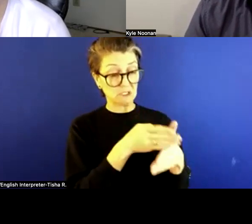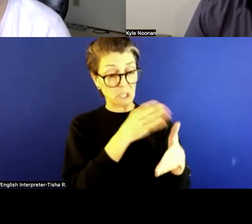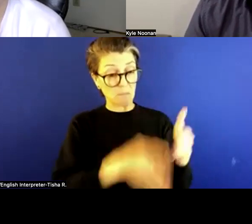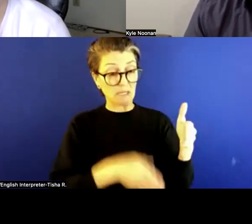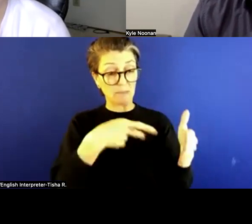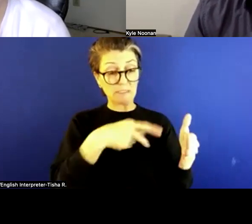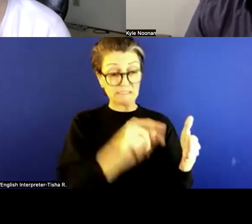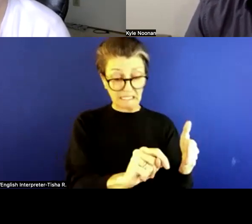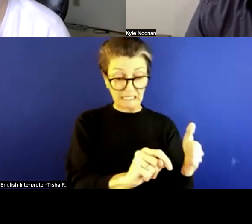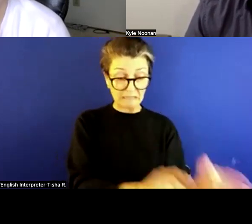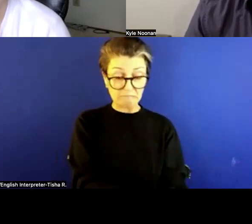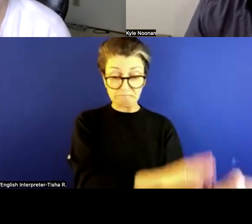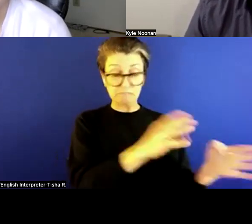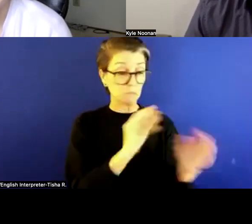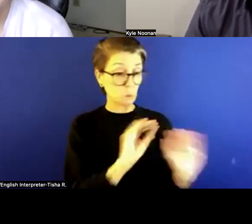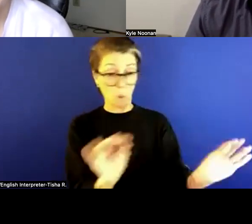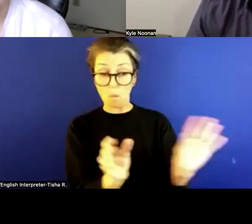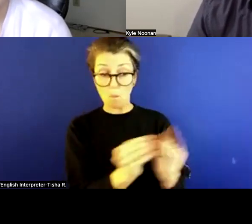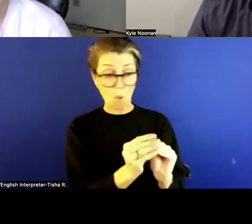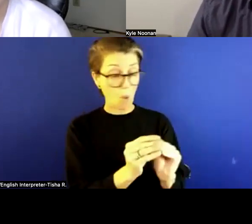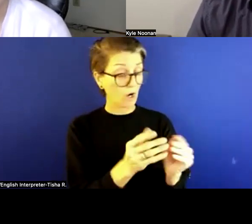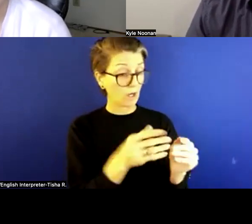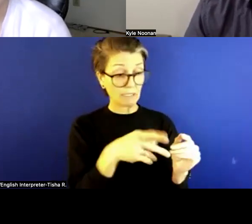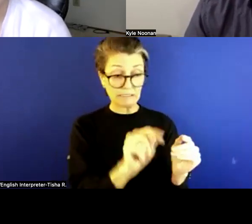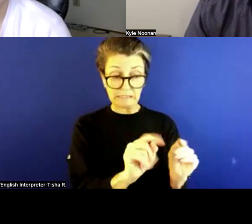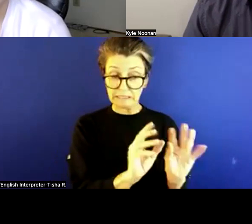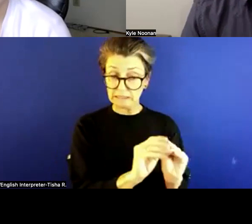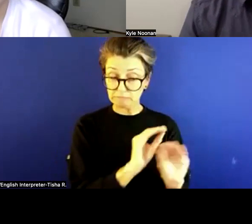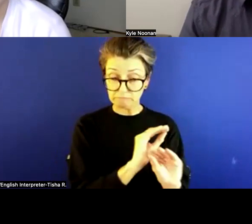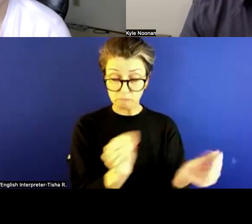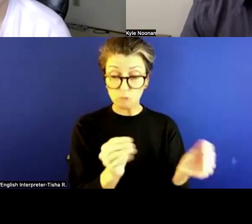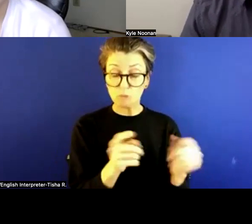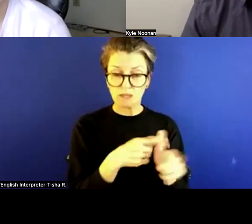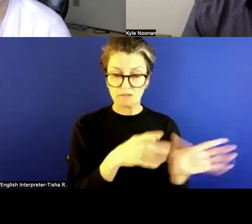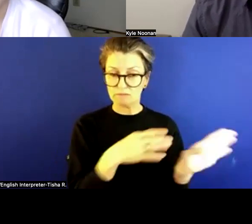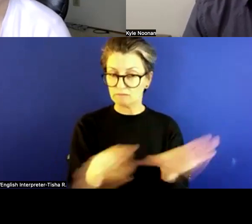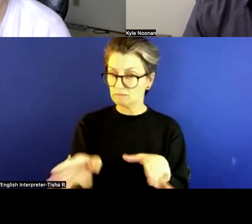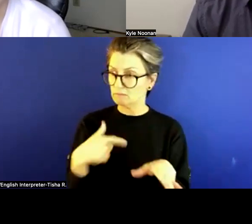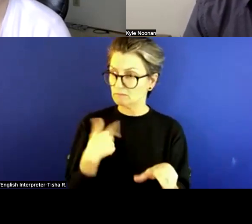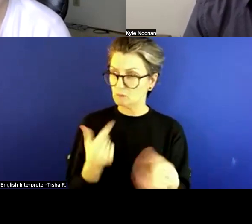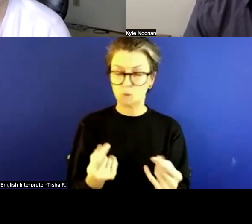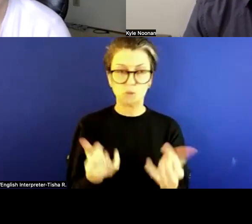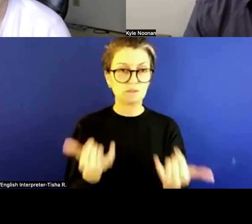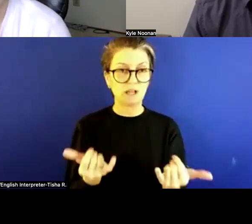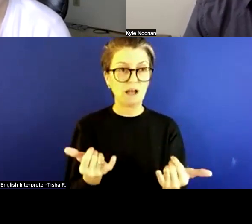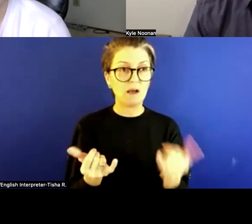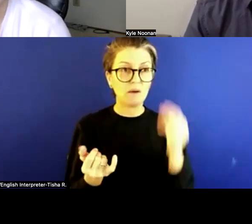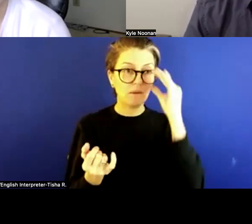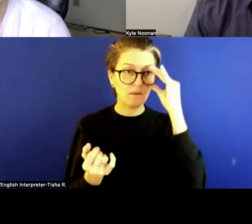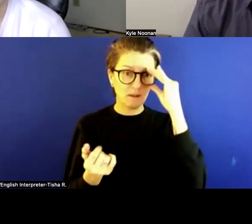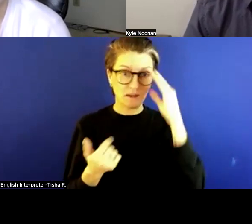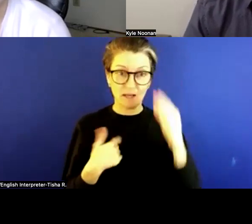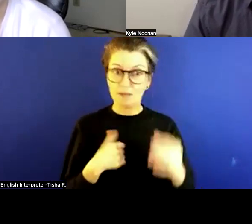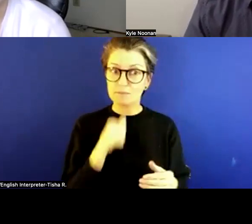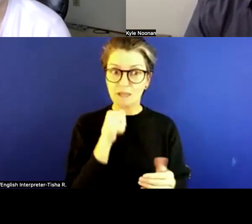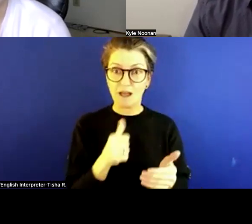have any more sessions left. Like, I'm like, okay, like what do I do now? Like I'm not even close to what